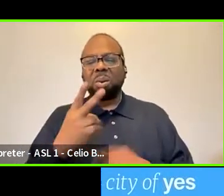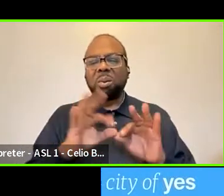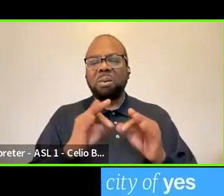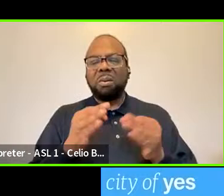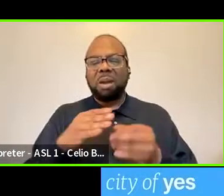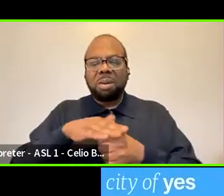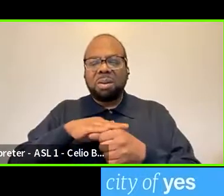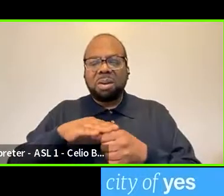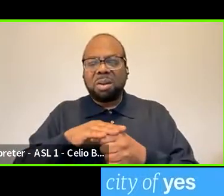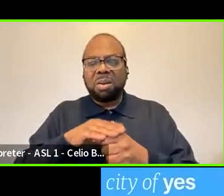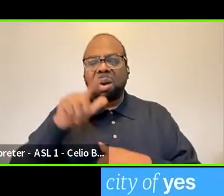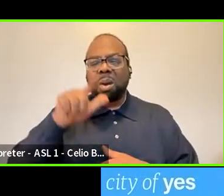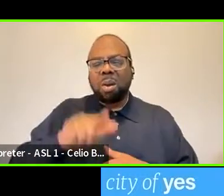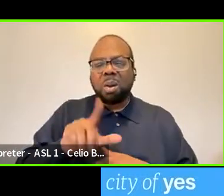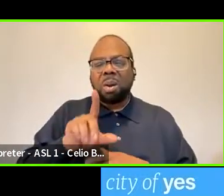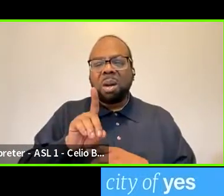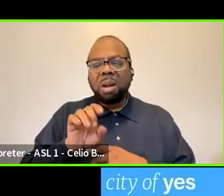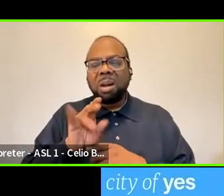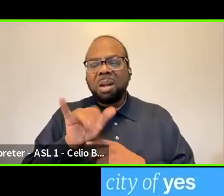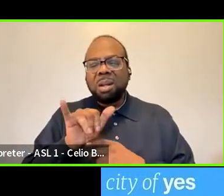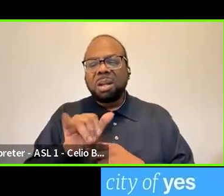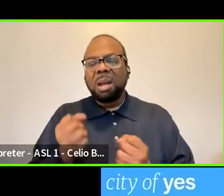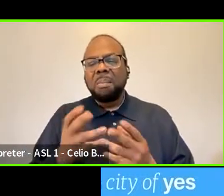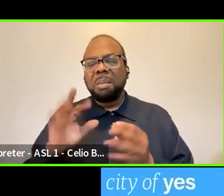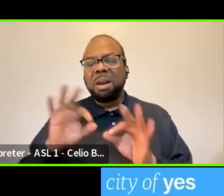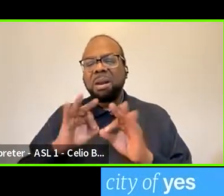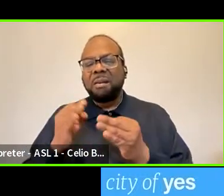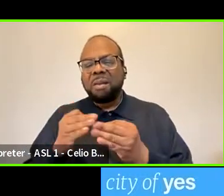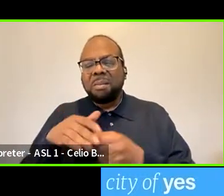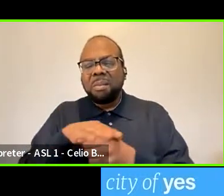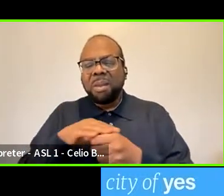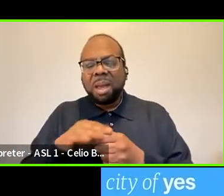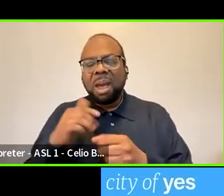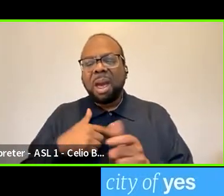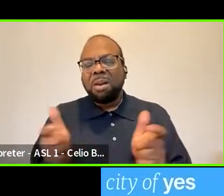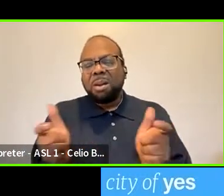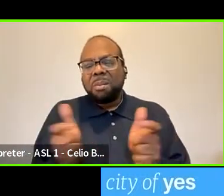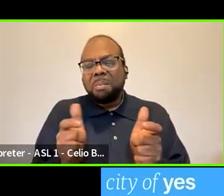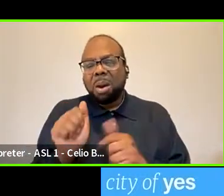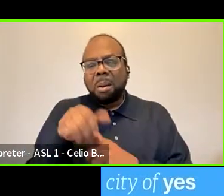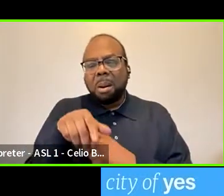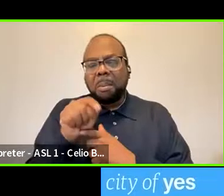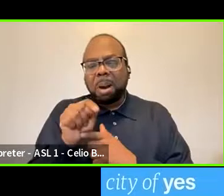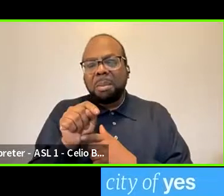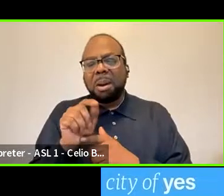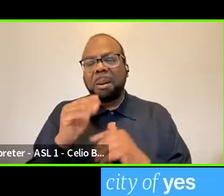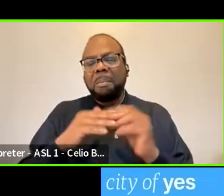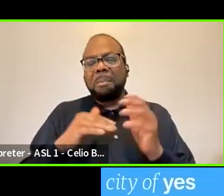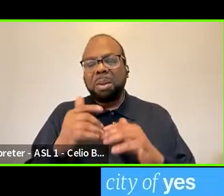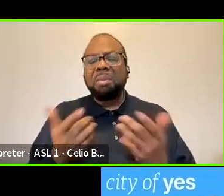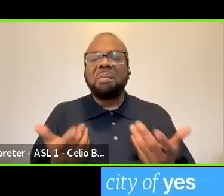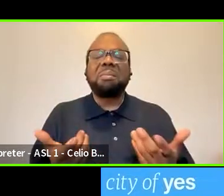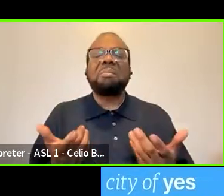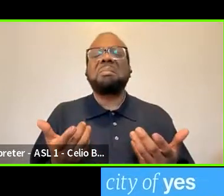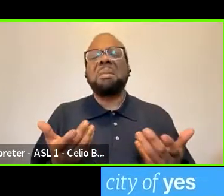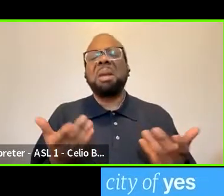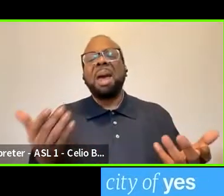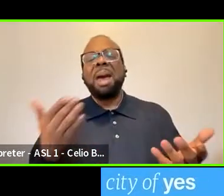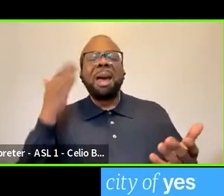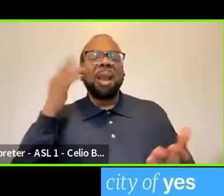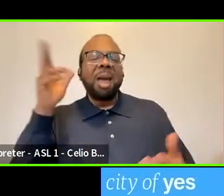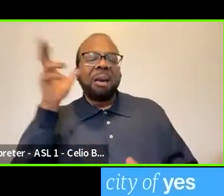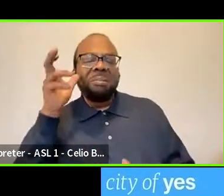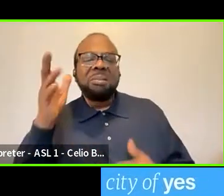districts or low-density multi-family districts that allow for small apartment buildings. So I hear your enthusiasm